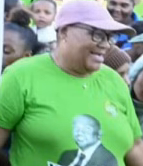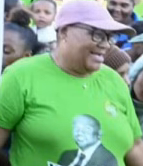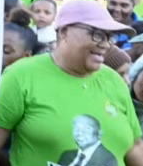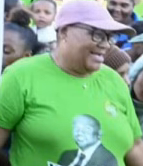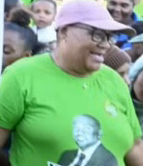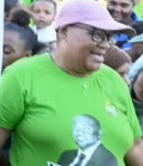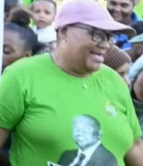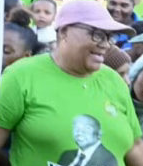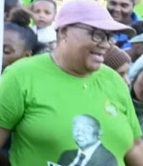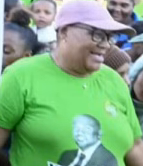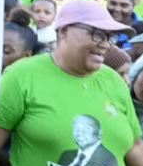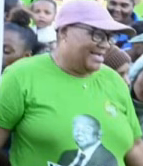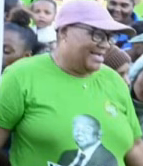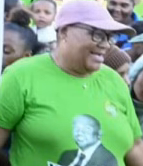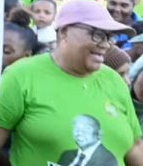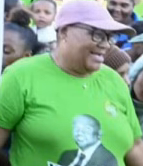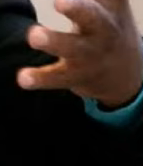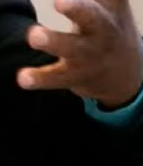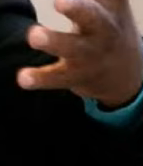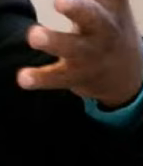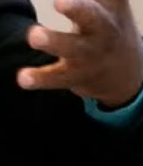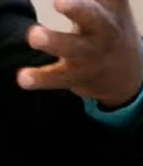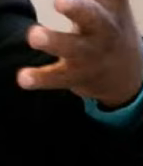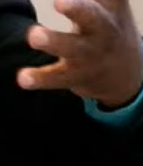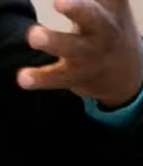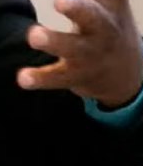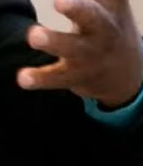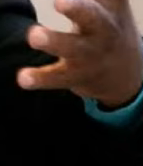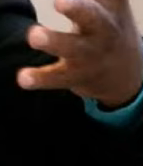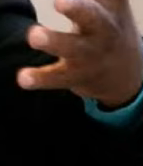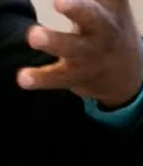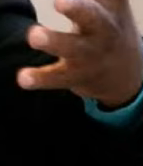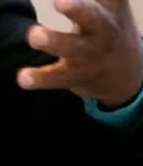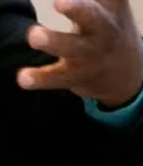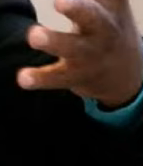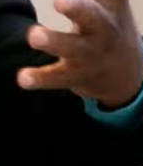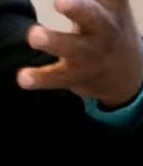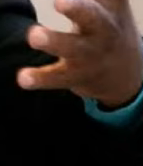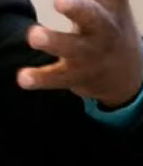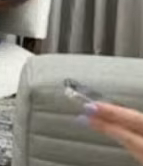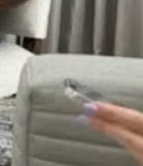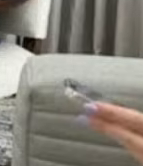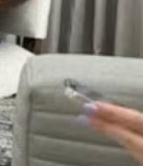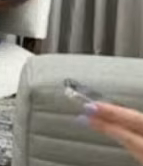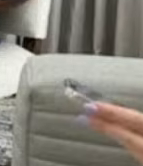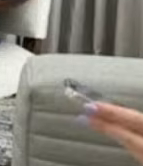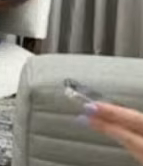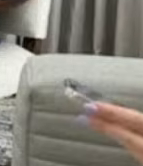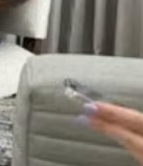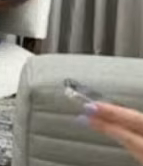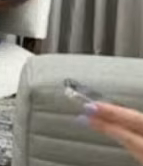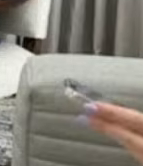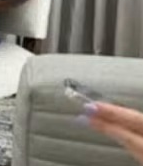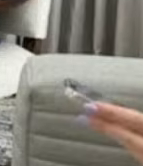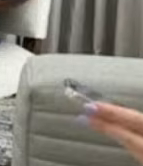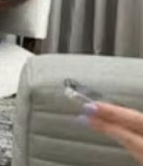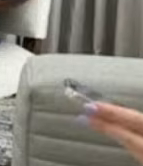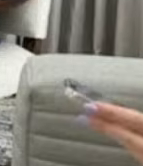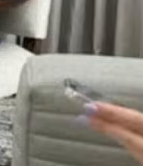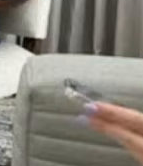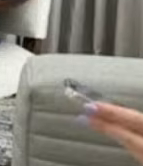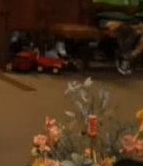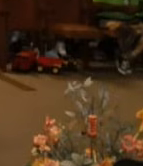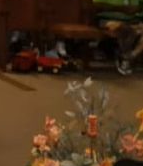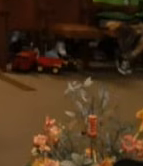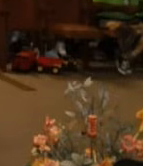Patriotic Alliance leader and the newly appointed Minister of Sports, Arts and Culture, Gayton McKenzie, also promised to bring to book anyone who is found to be on the wrong side of